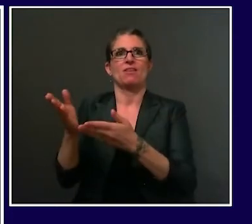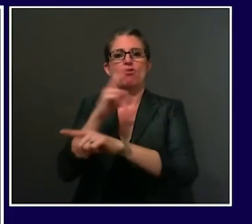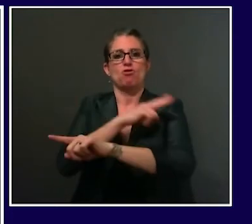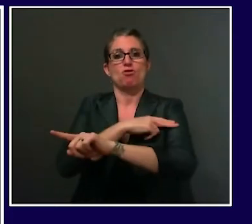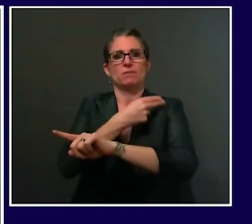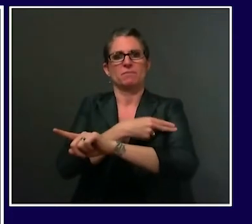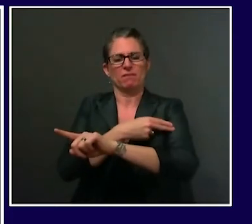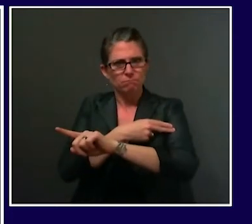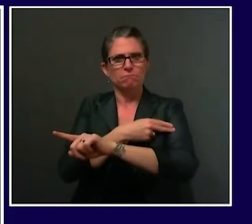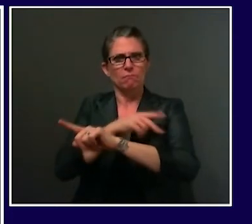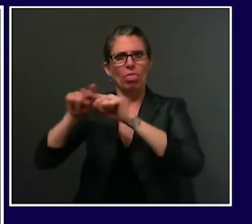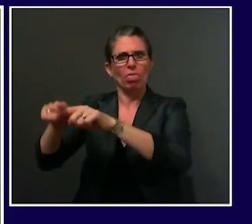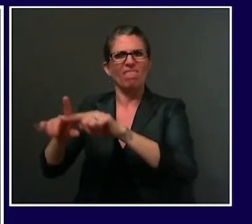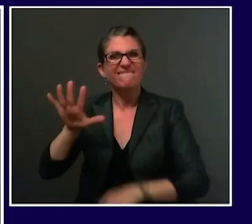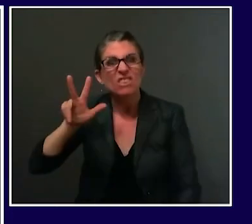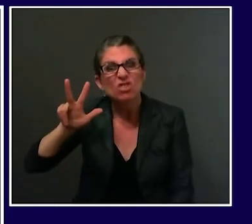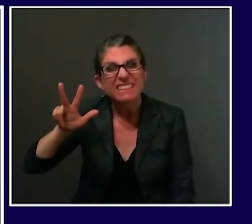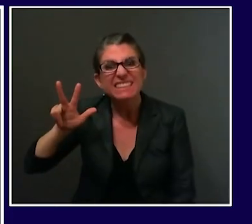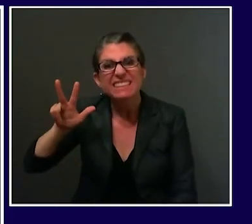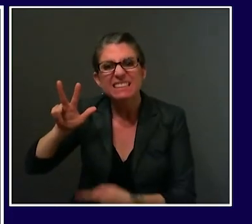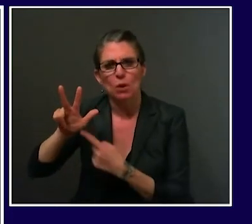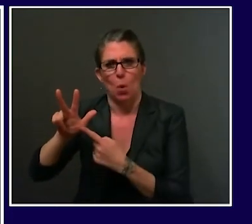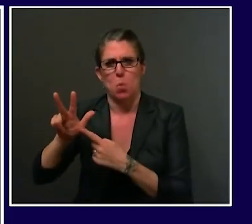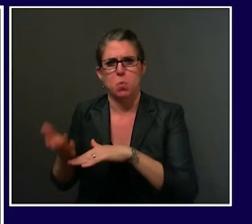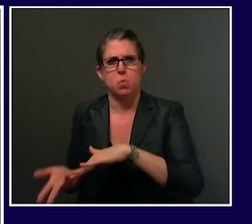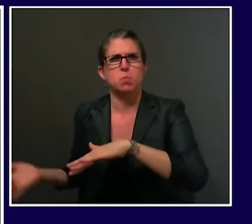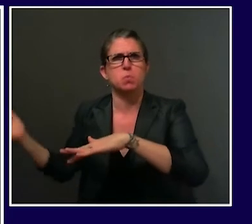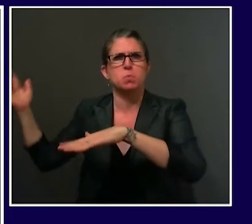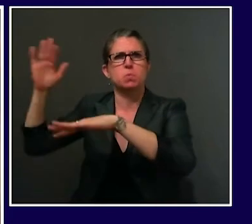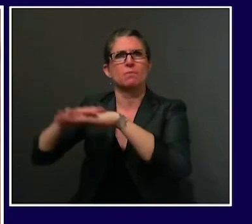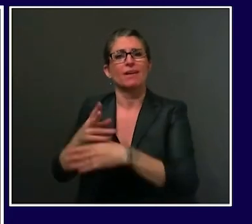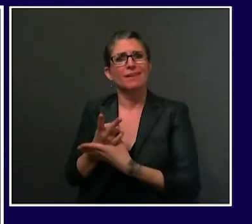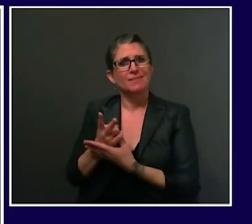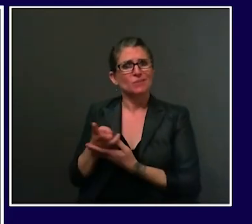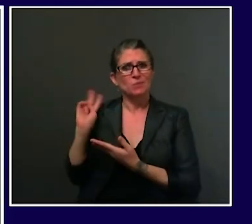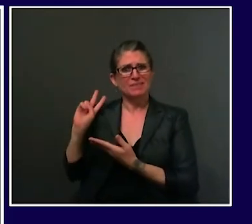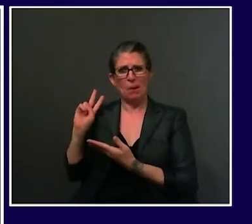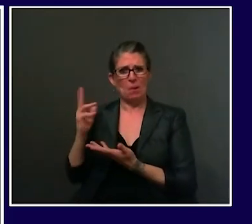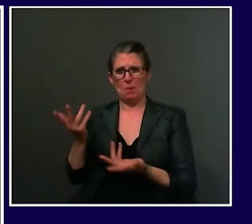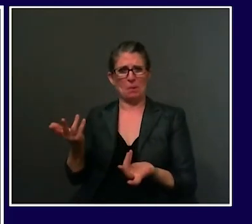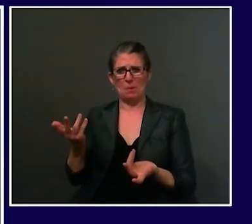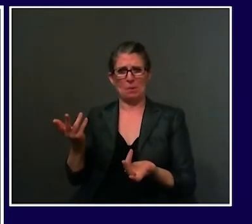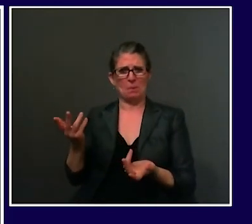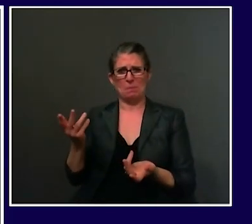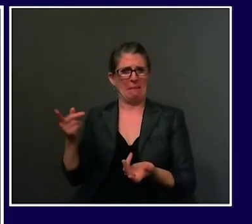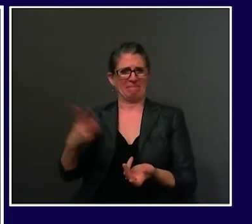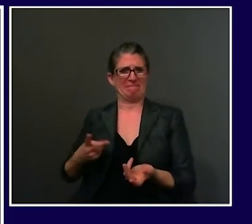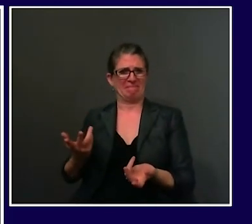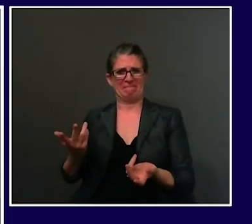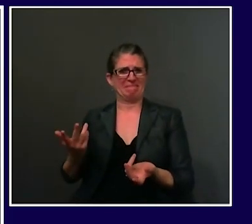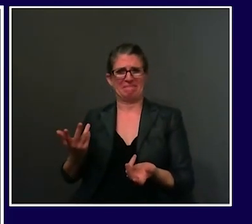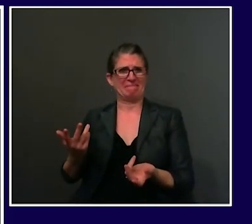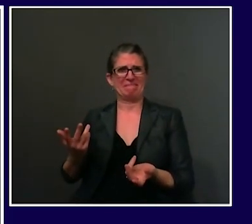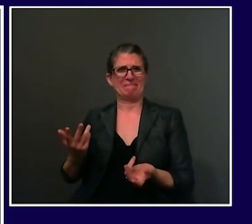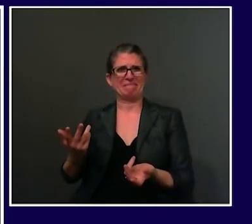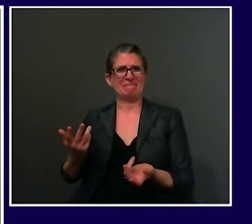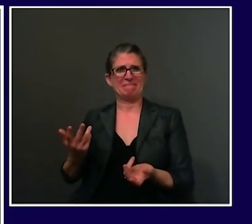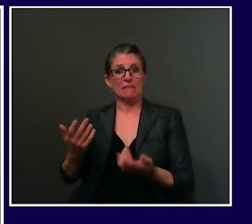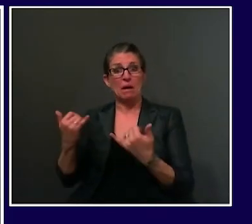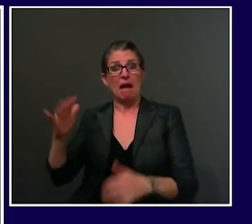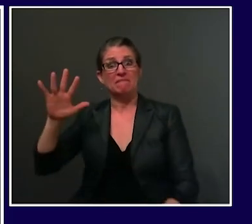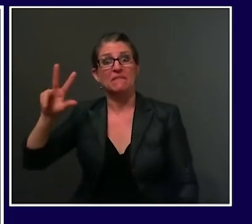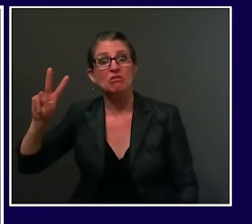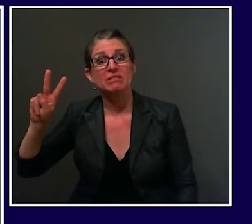was 2 or 3 weeks ago. A large number of those hospitalizations, in fact, and I'll get you the